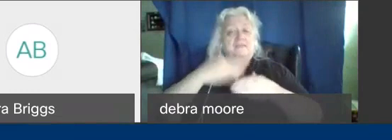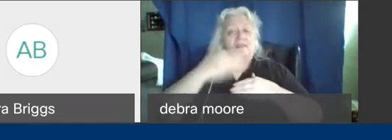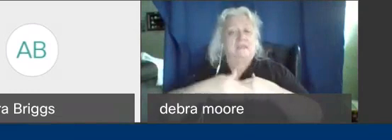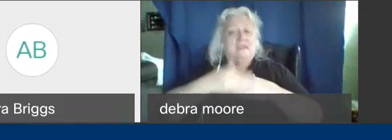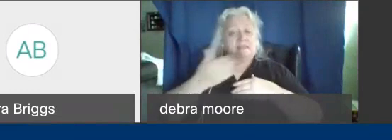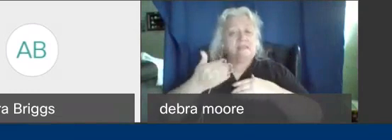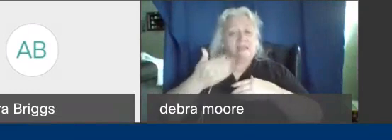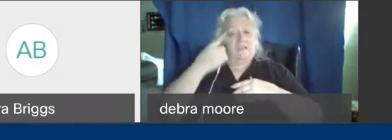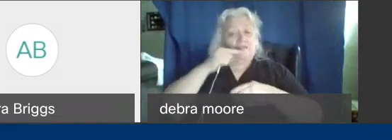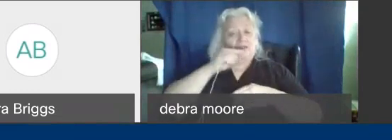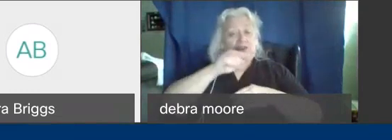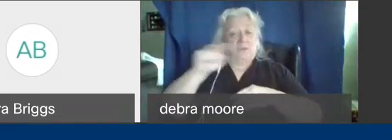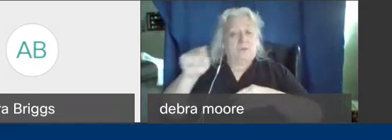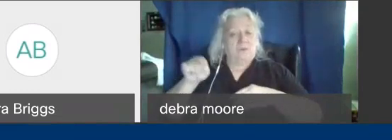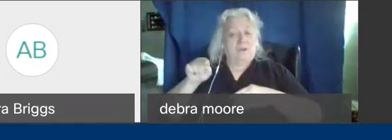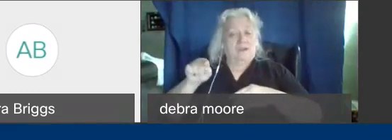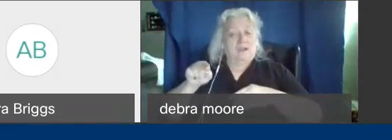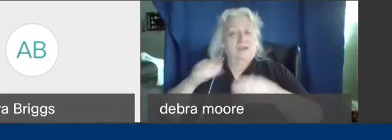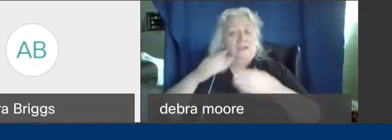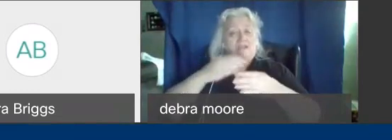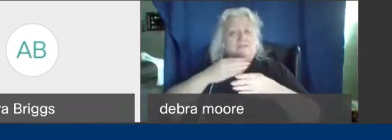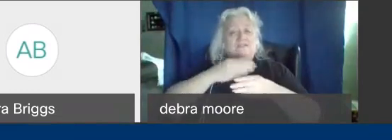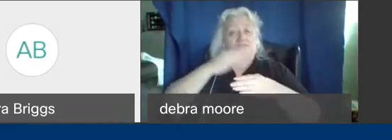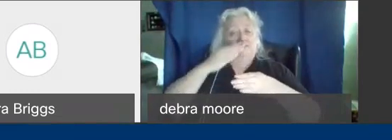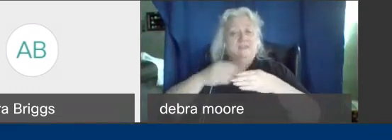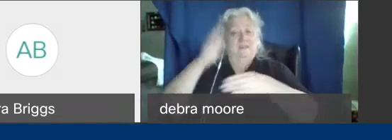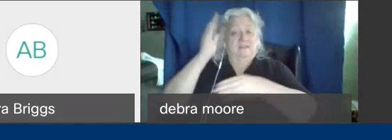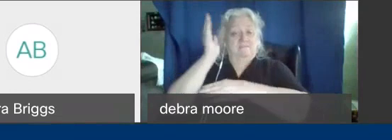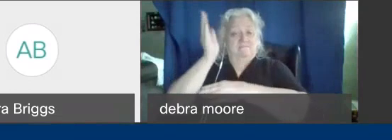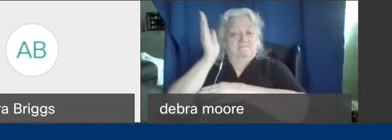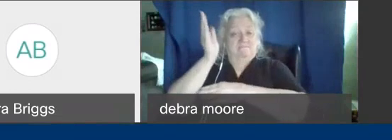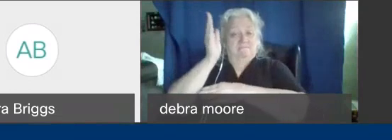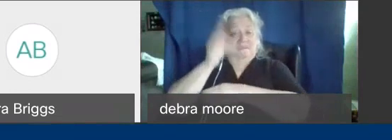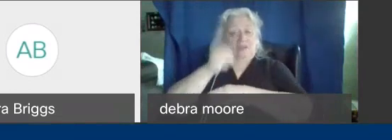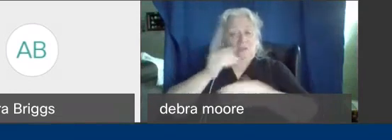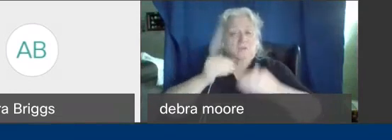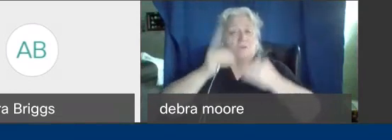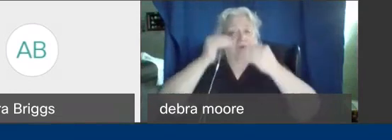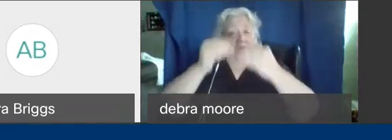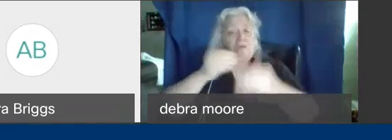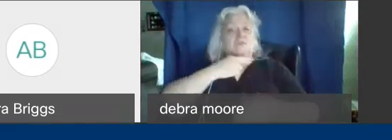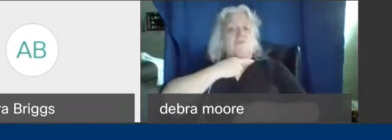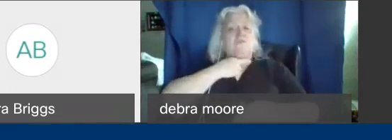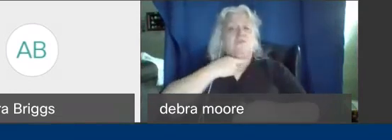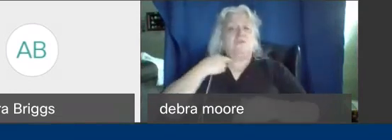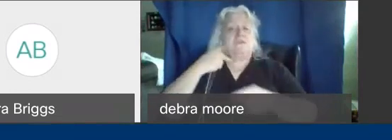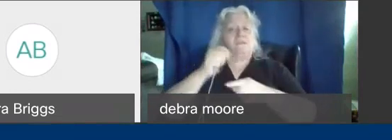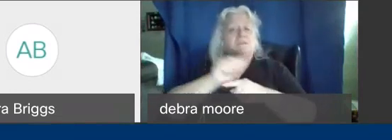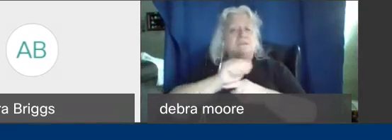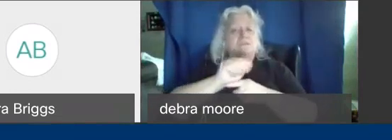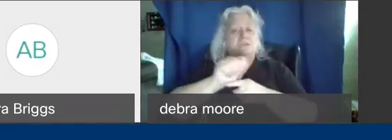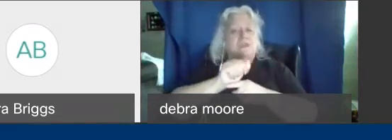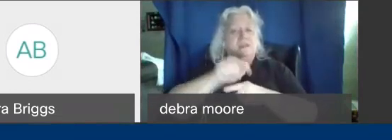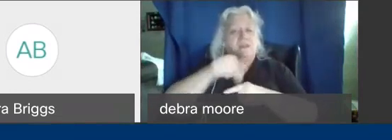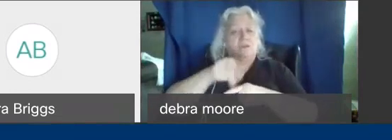you guys is that now that you've completed this presentation, you'll go ahead and do the risk management training quiz. It's